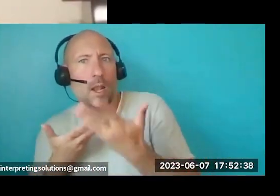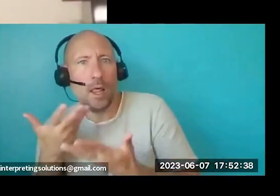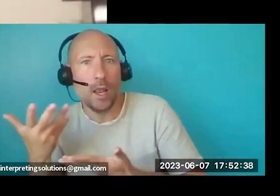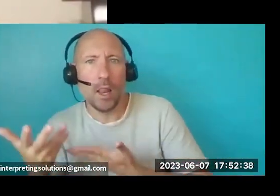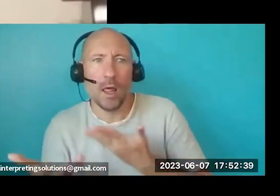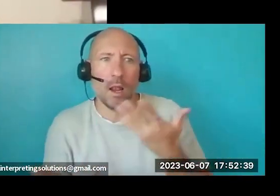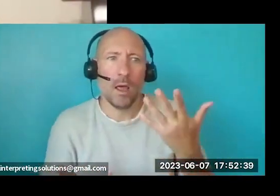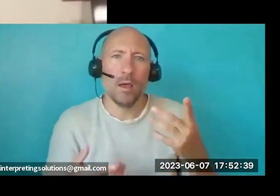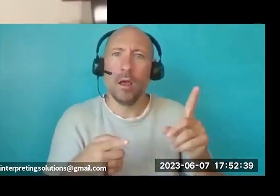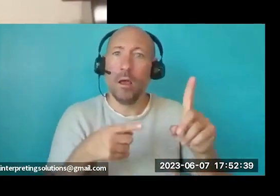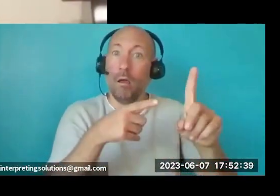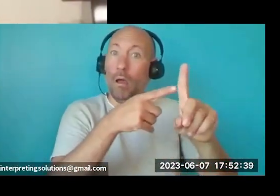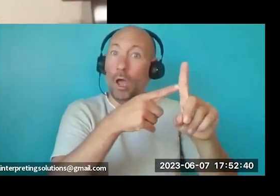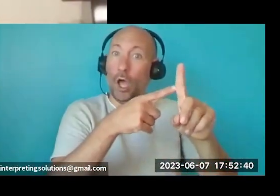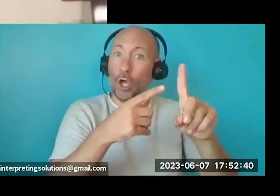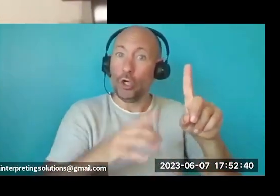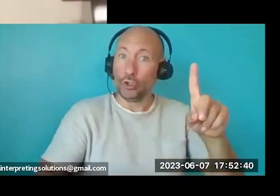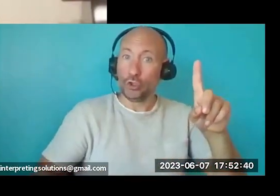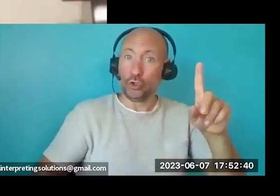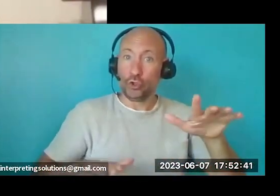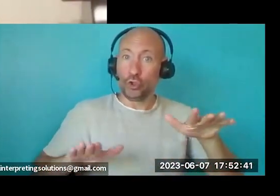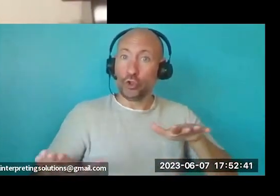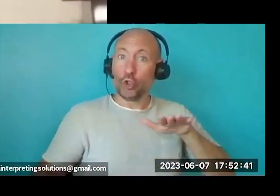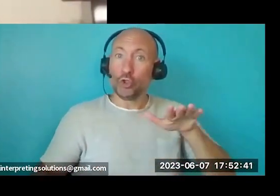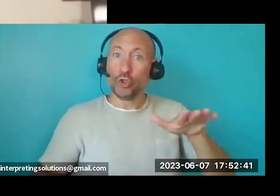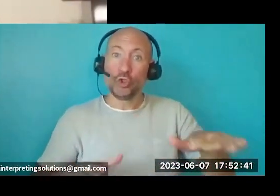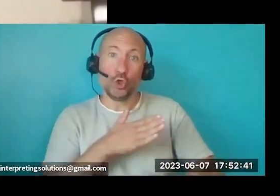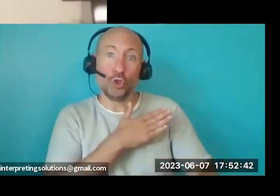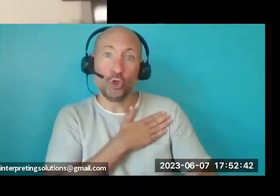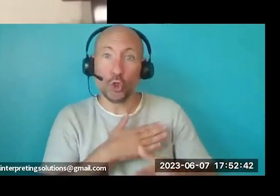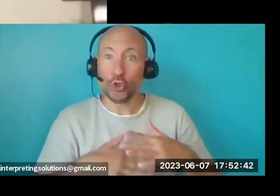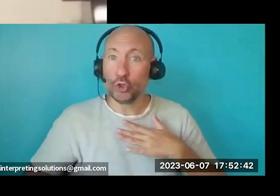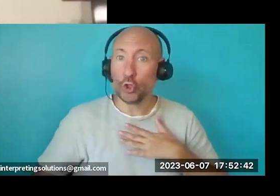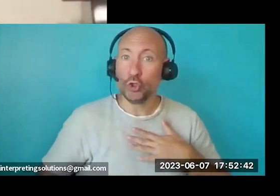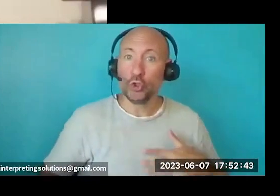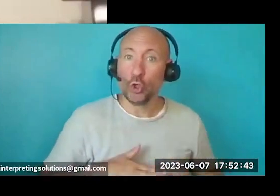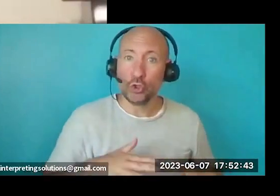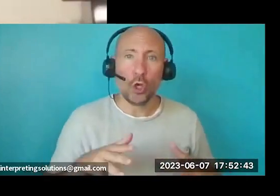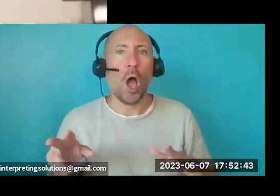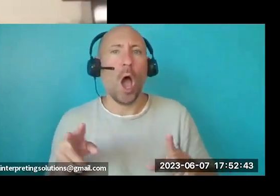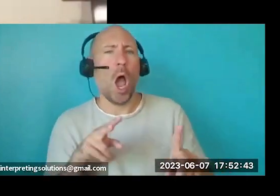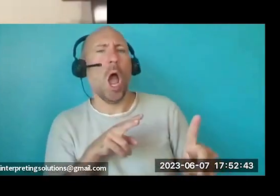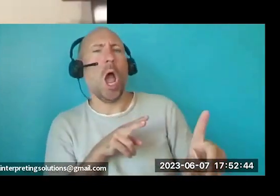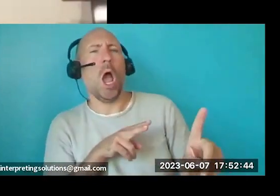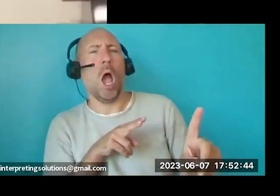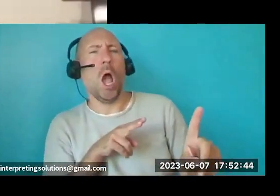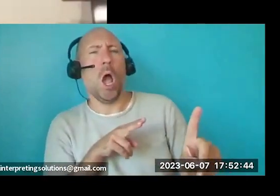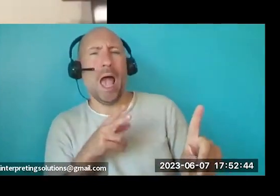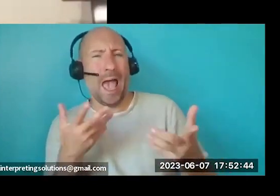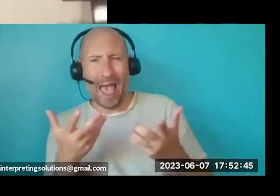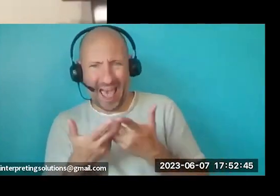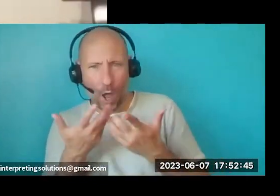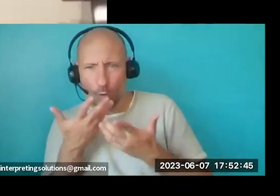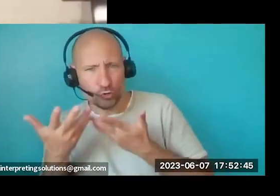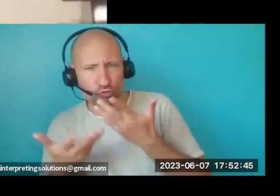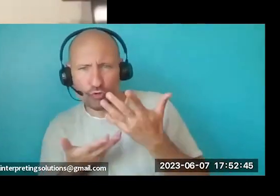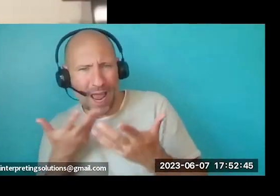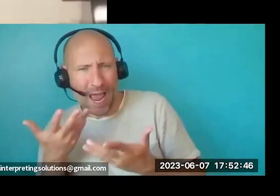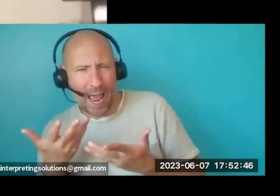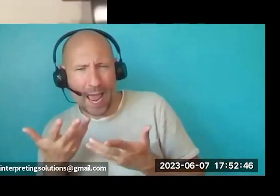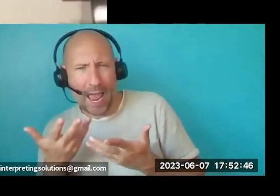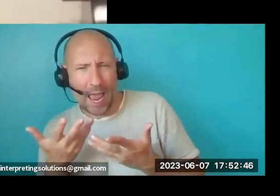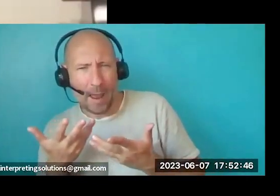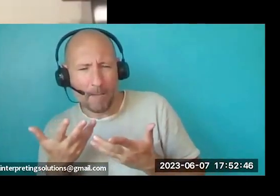would touch the thighs with the hands, instead of simply describing the movement, the physical movement